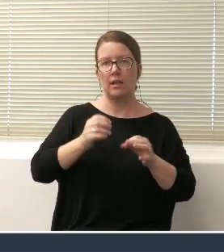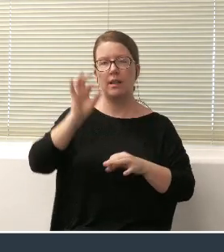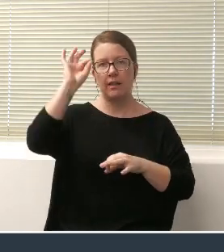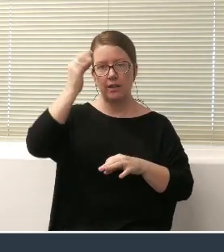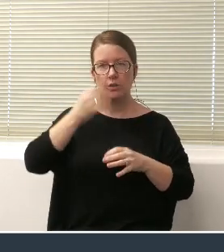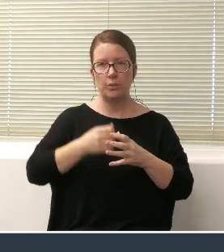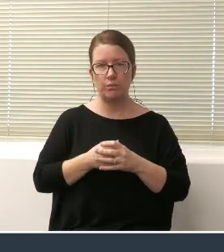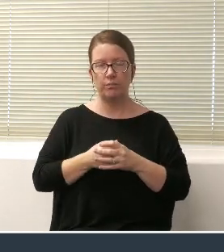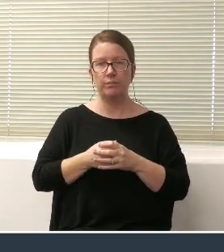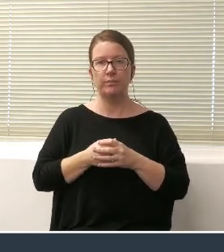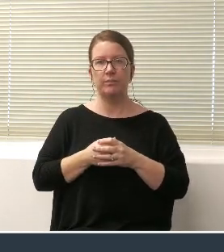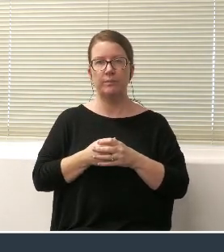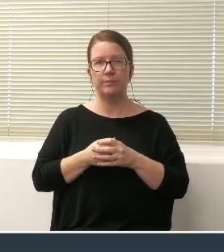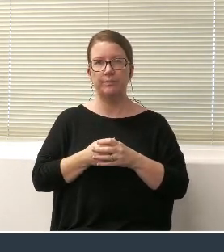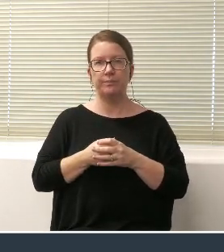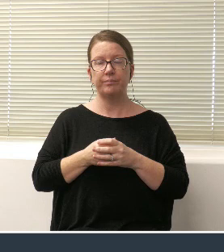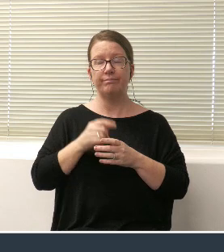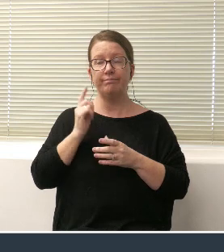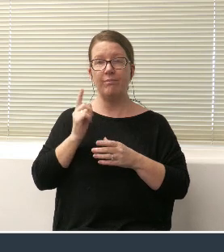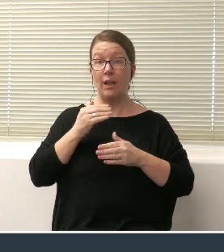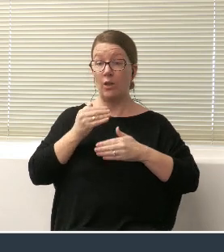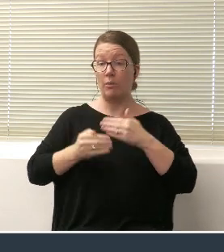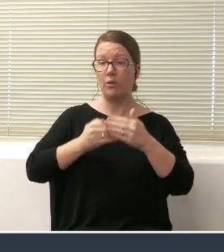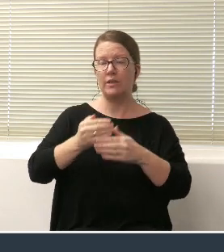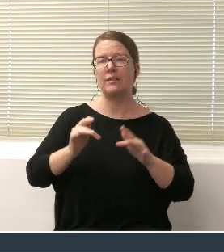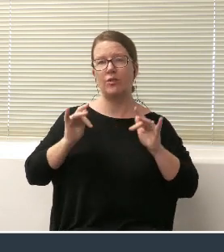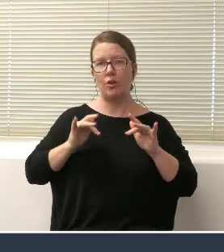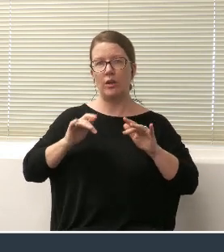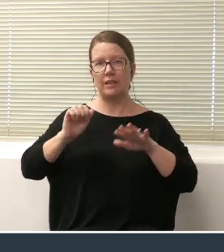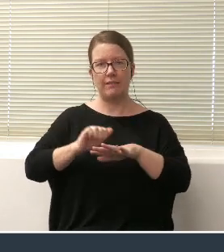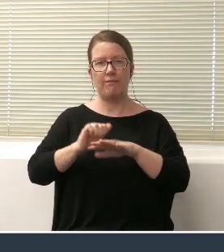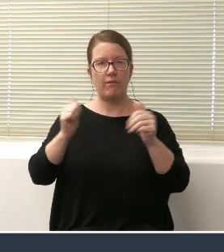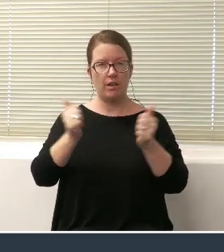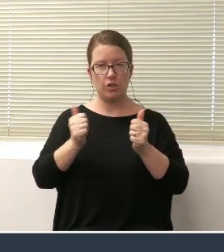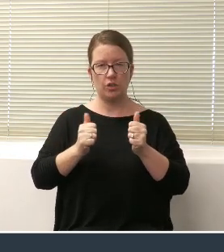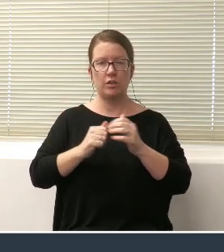be a decision of council, and that process is yet to be worked through.